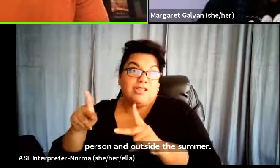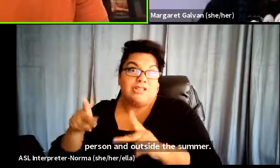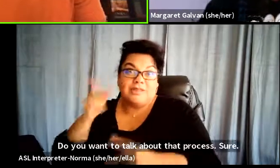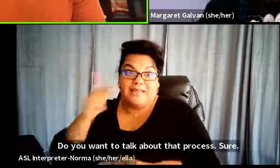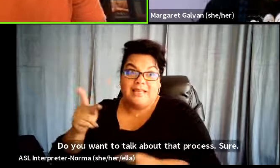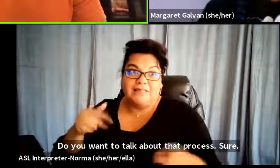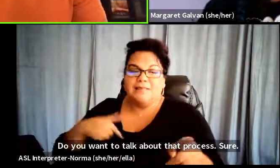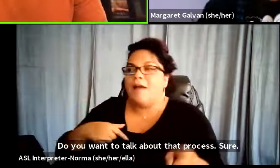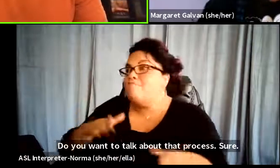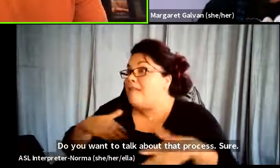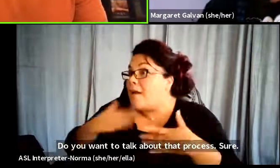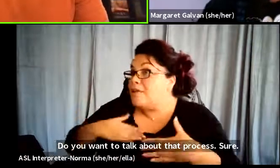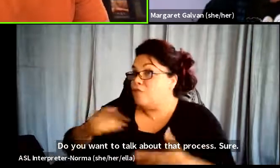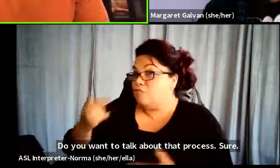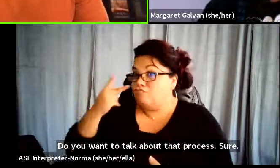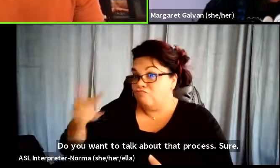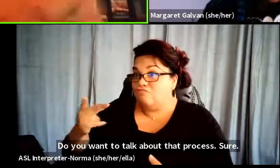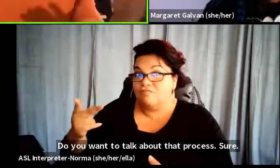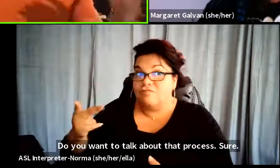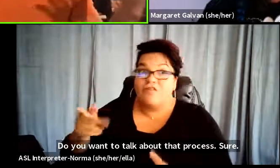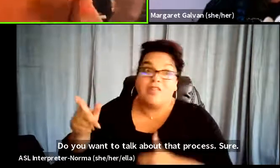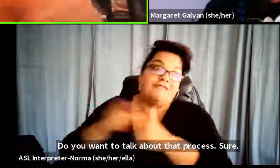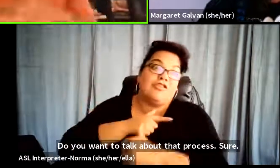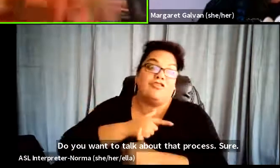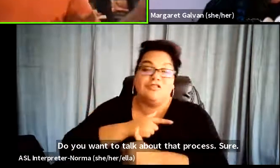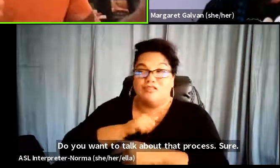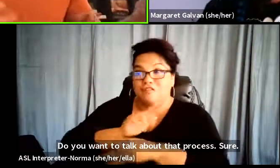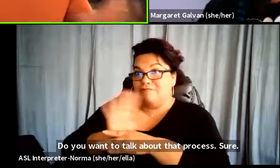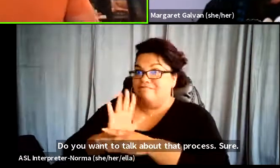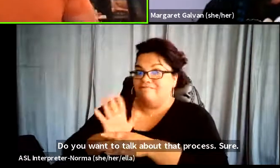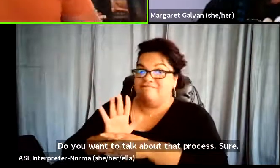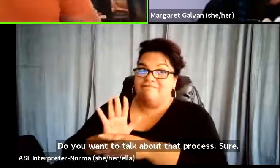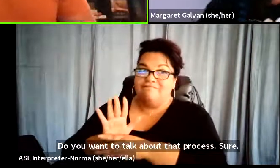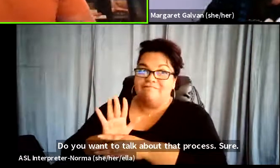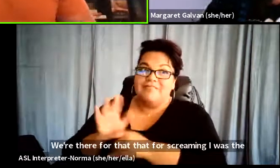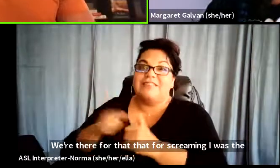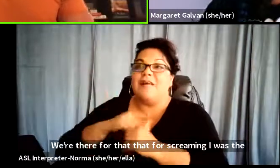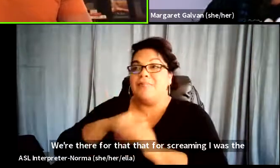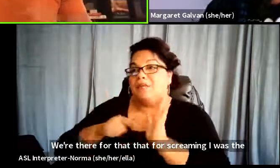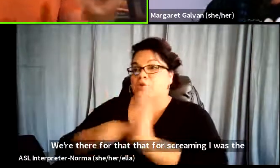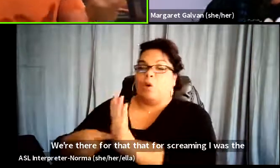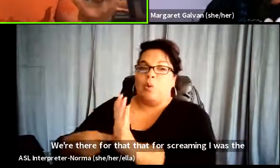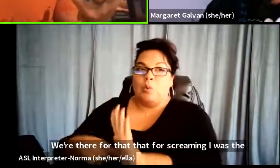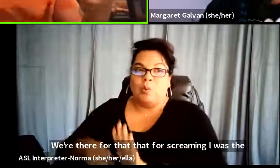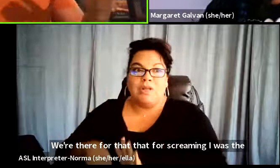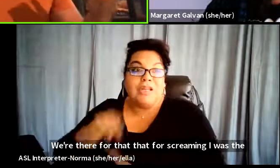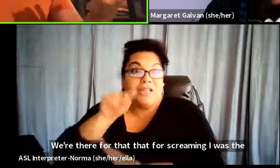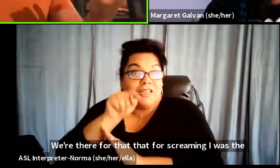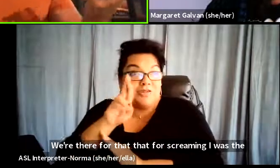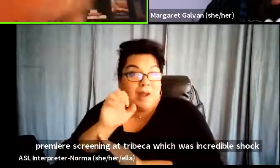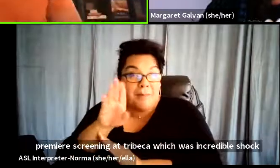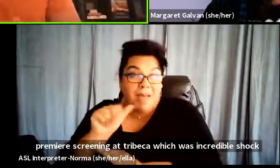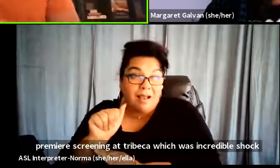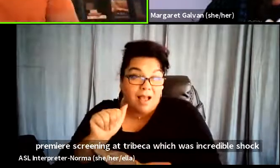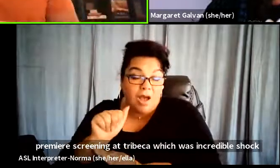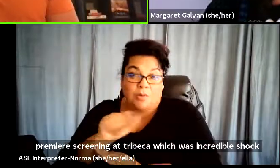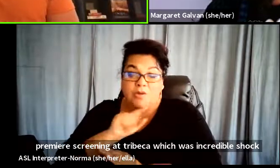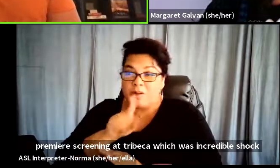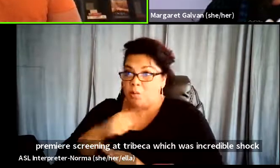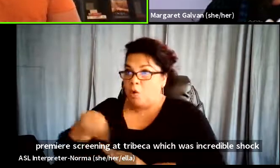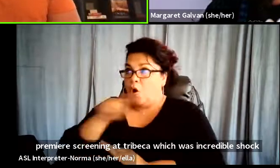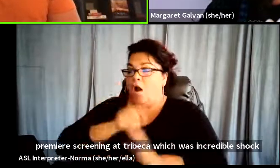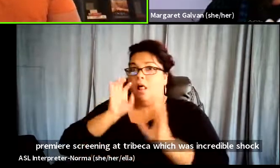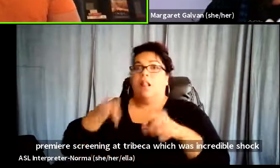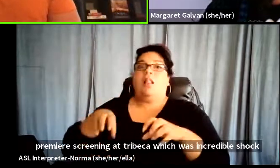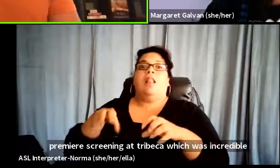were there for, for that, that first screening. was the premiere screening at Tribeca, which was an incredible shock to all of us on the film